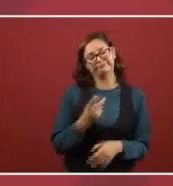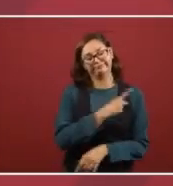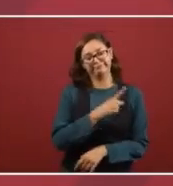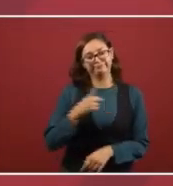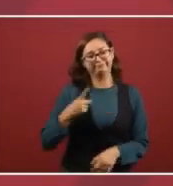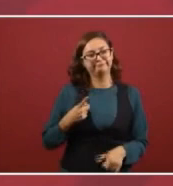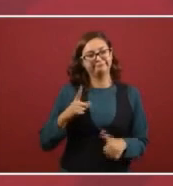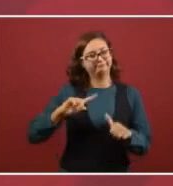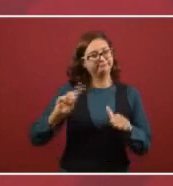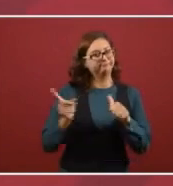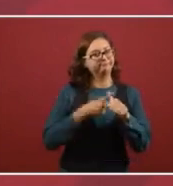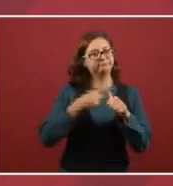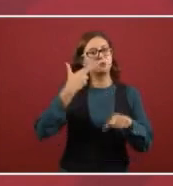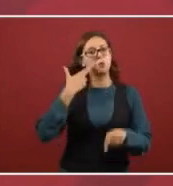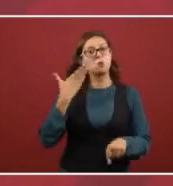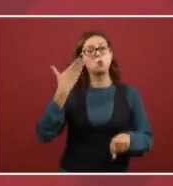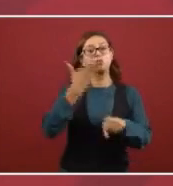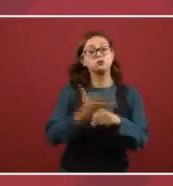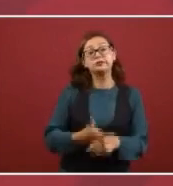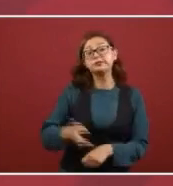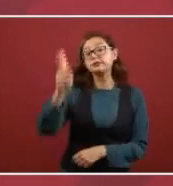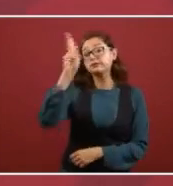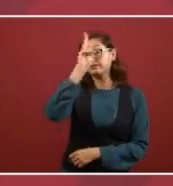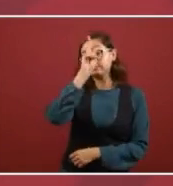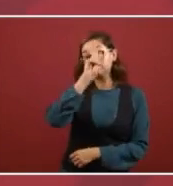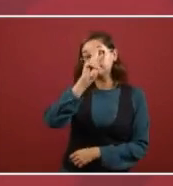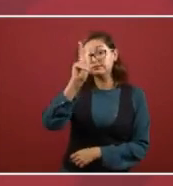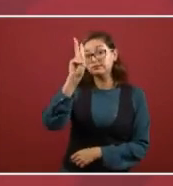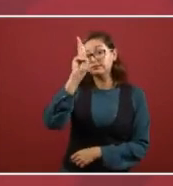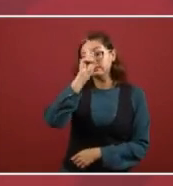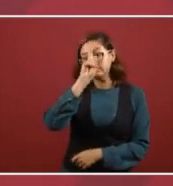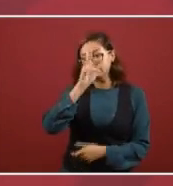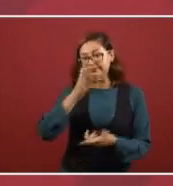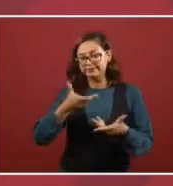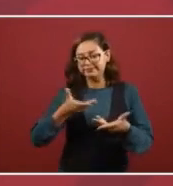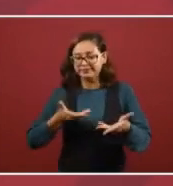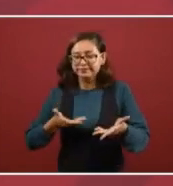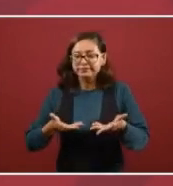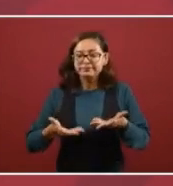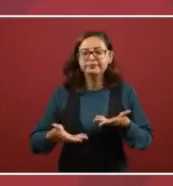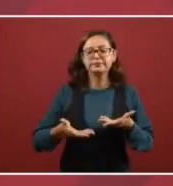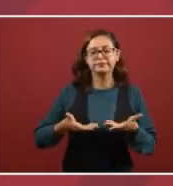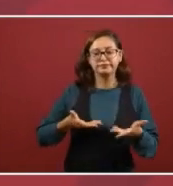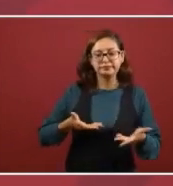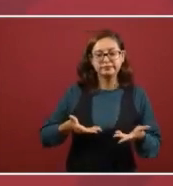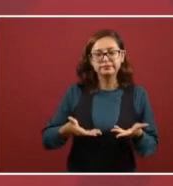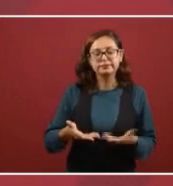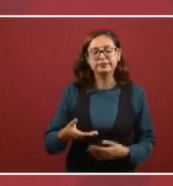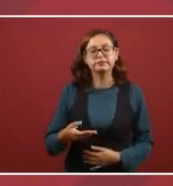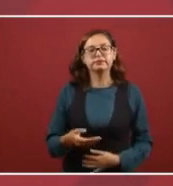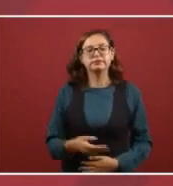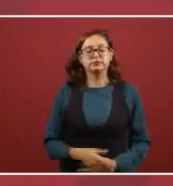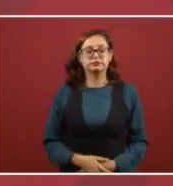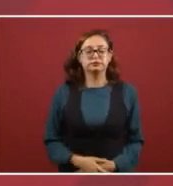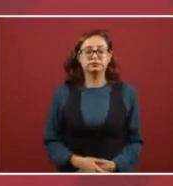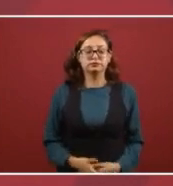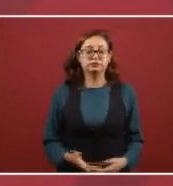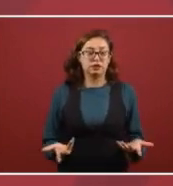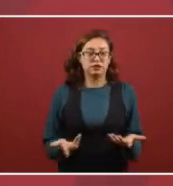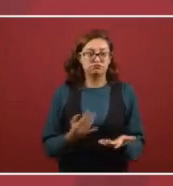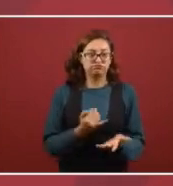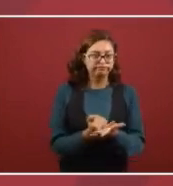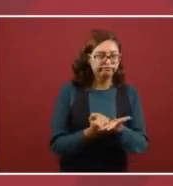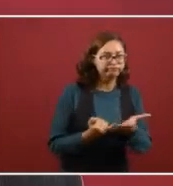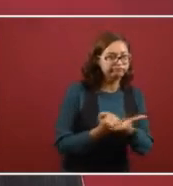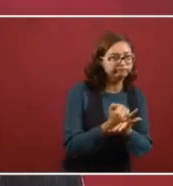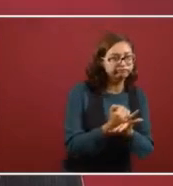responsabilidad, with responsibility con prudencia and with prudence y hacer lo que más conviene. and do